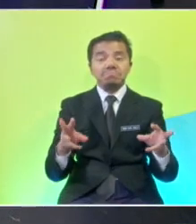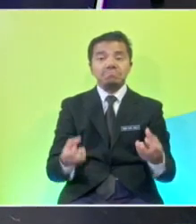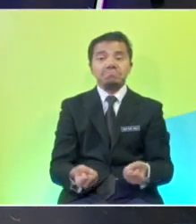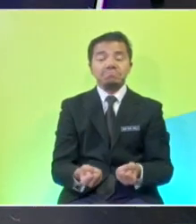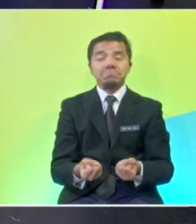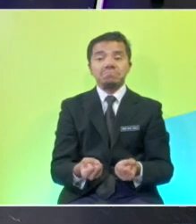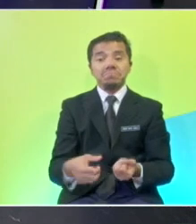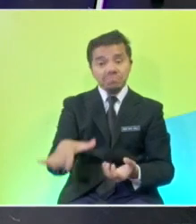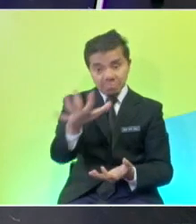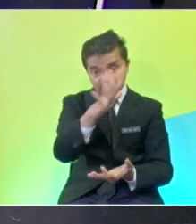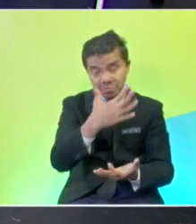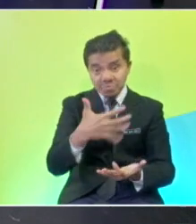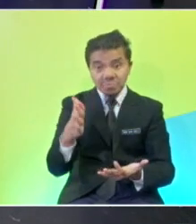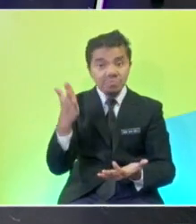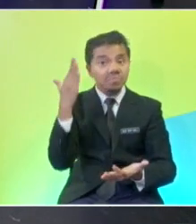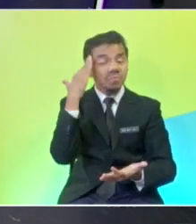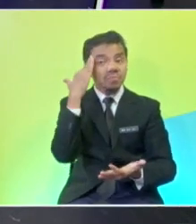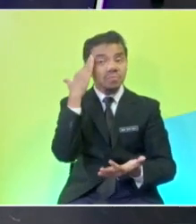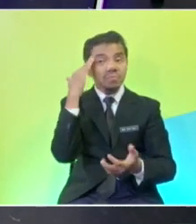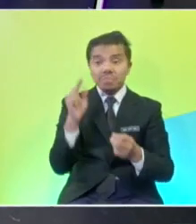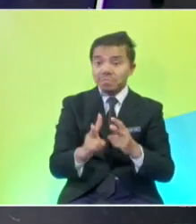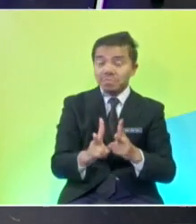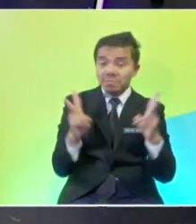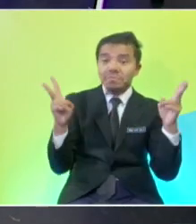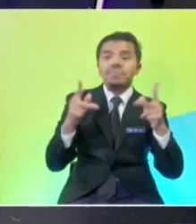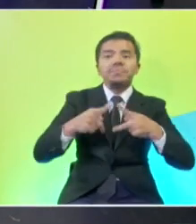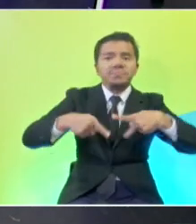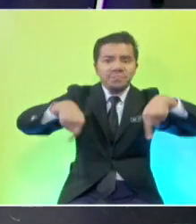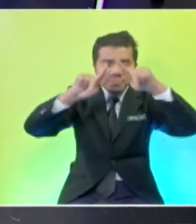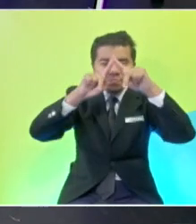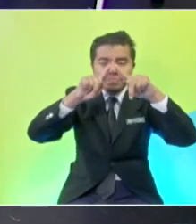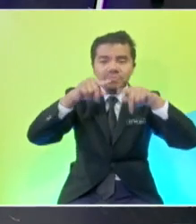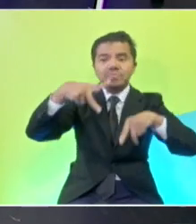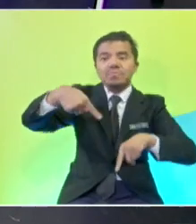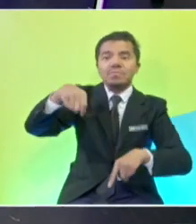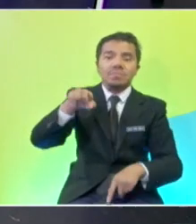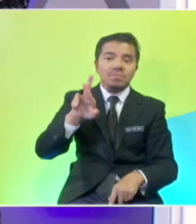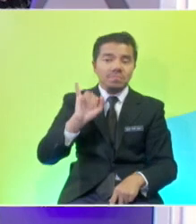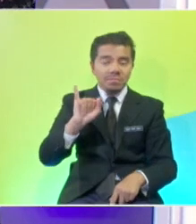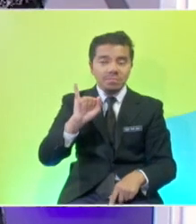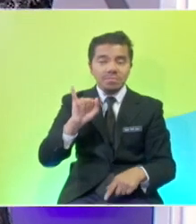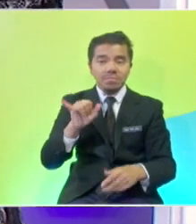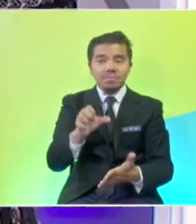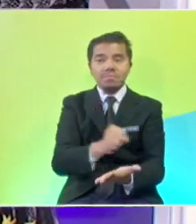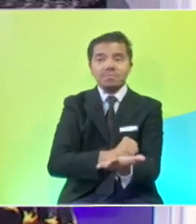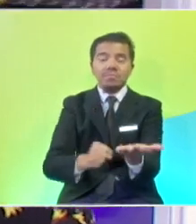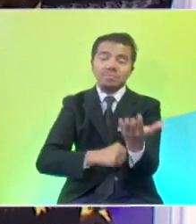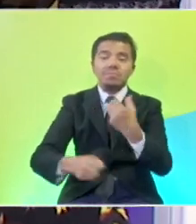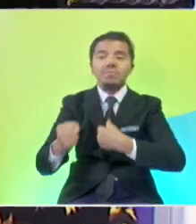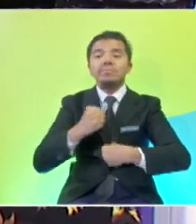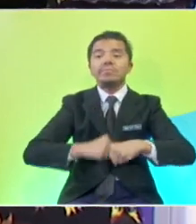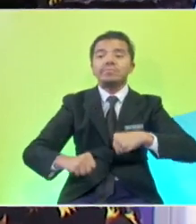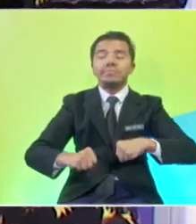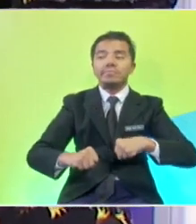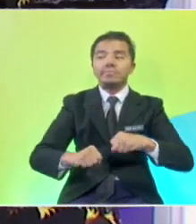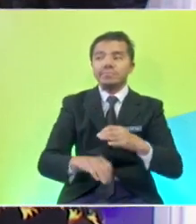teacher? Yes. Okay. Sometimes we just never care about it, right? Right. Yeah. So nervous system very important for us. And